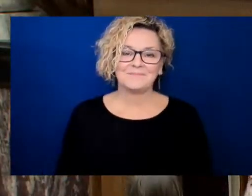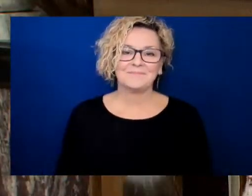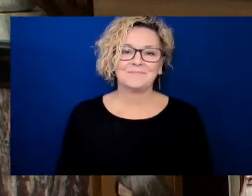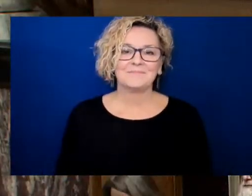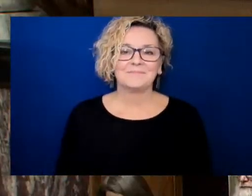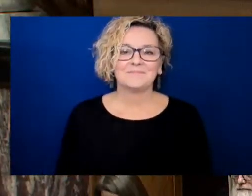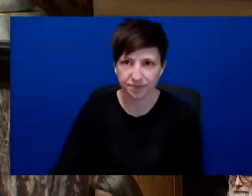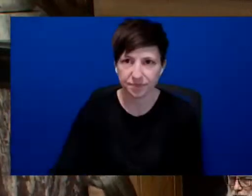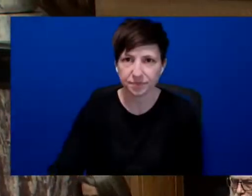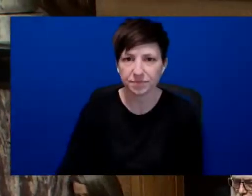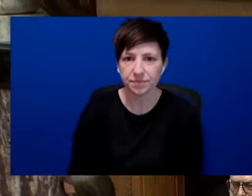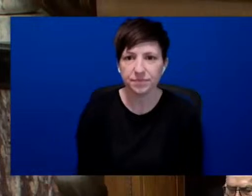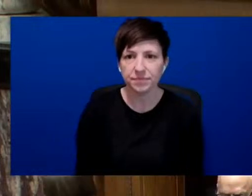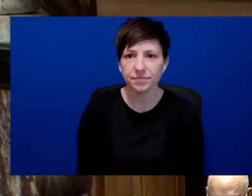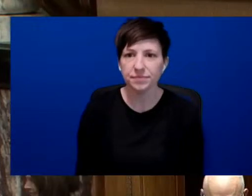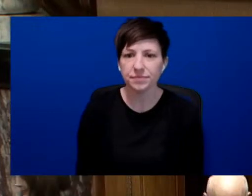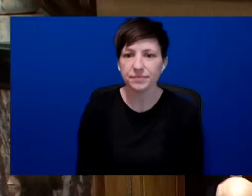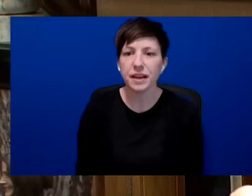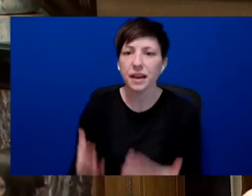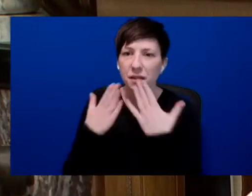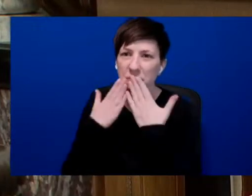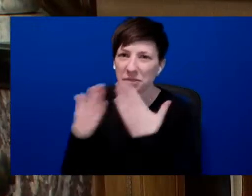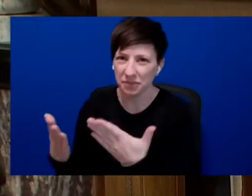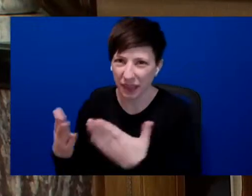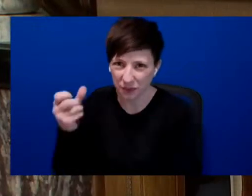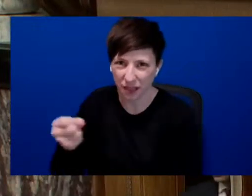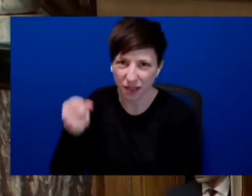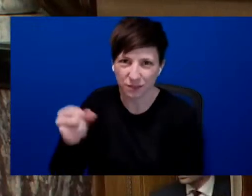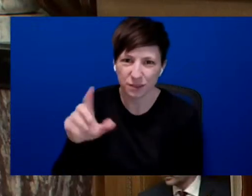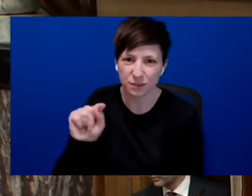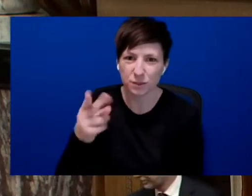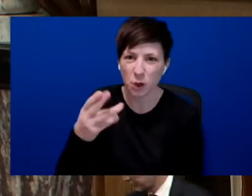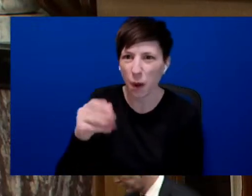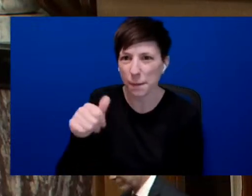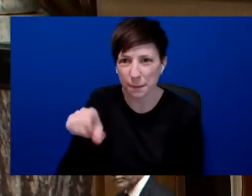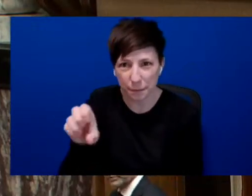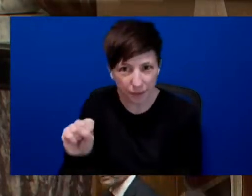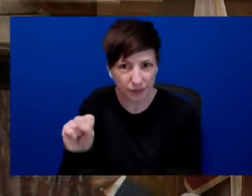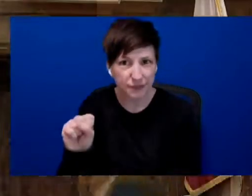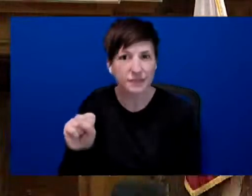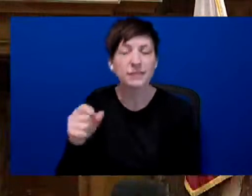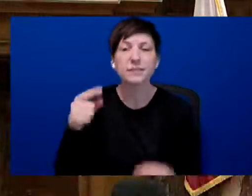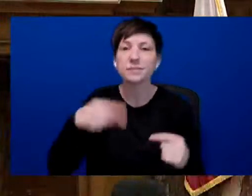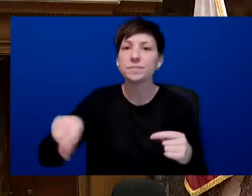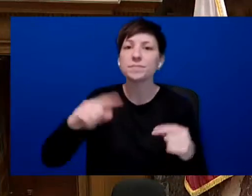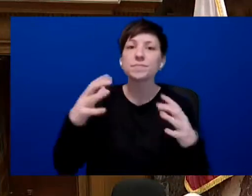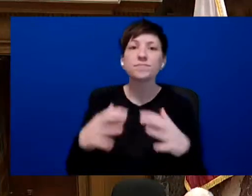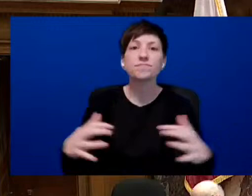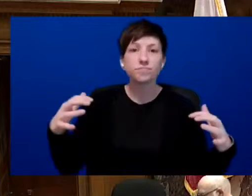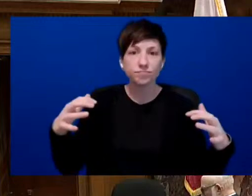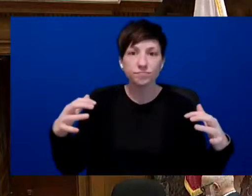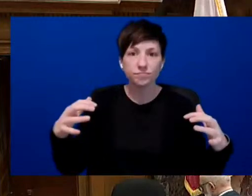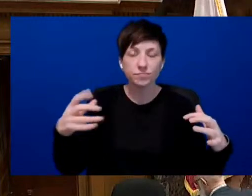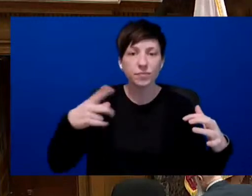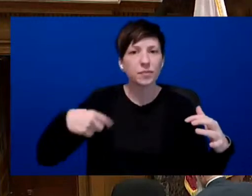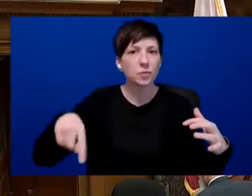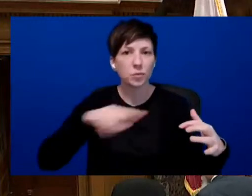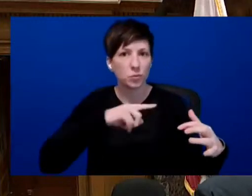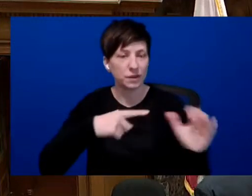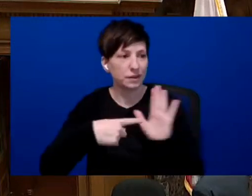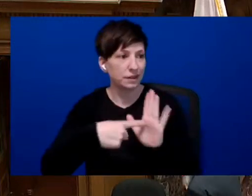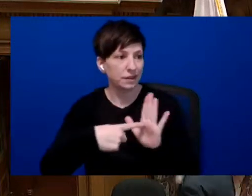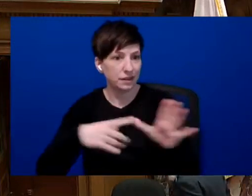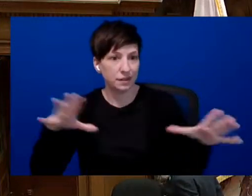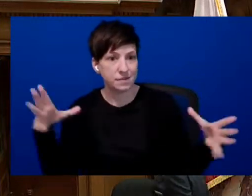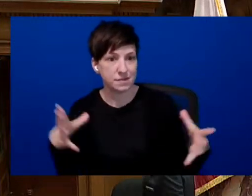Thank you, Elder Thomas. On behalf of the Legislative Assembly and all the guests who have come here today,